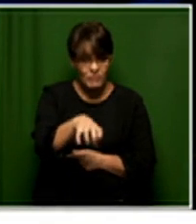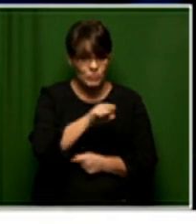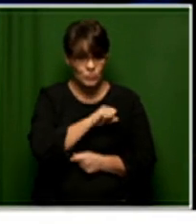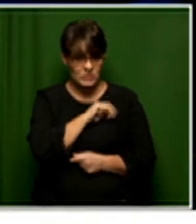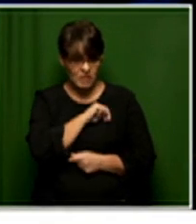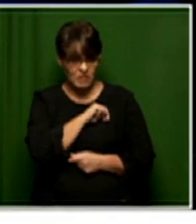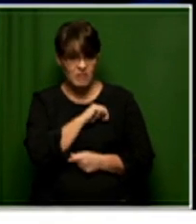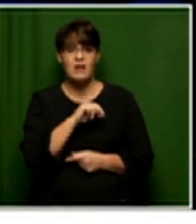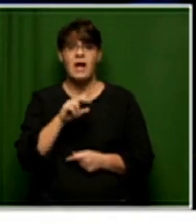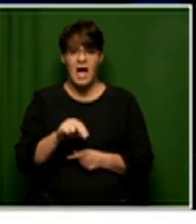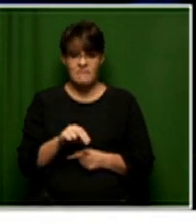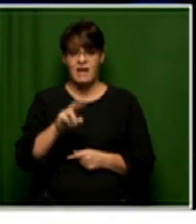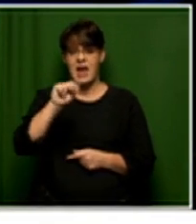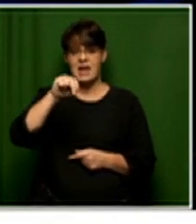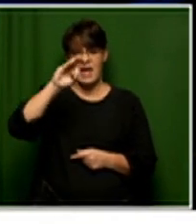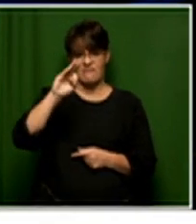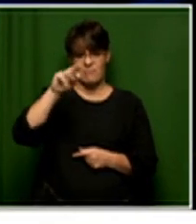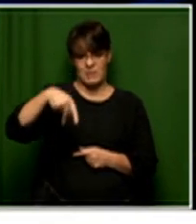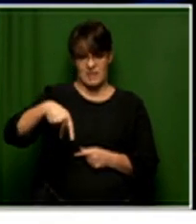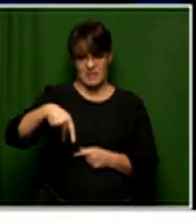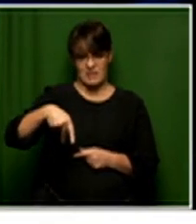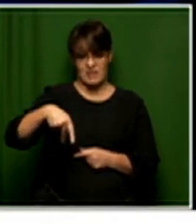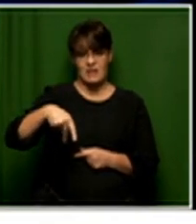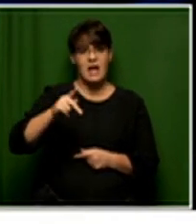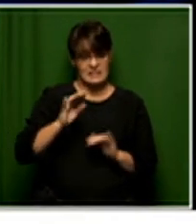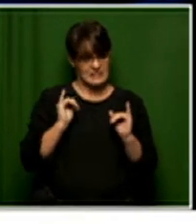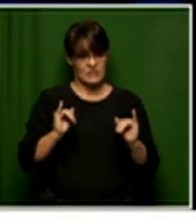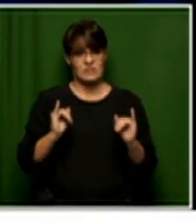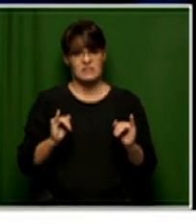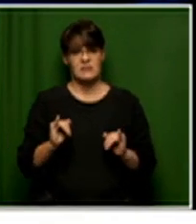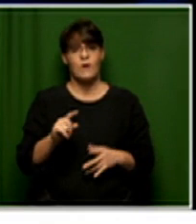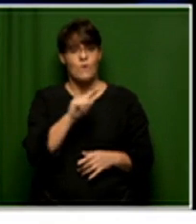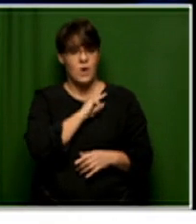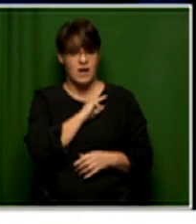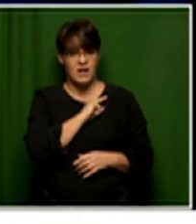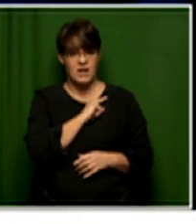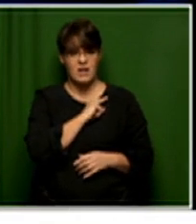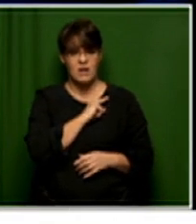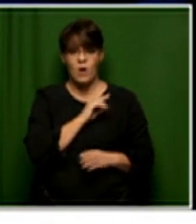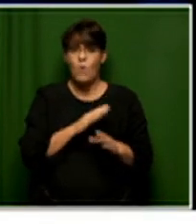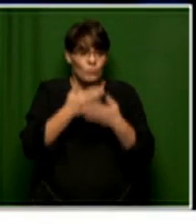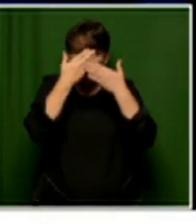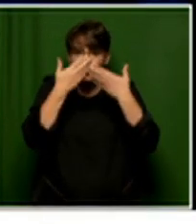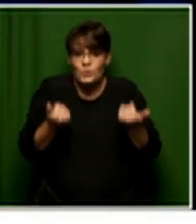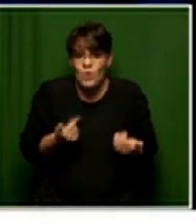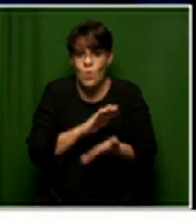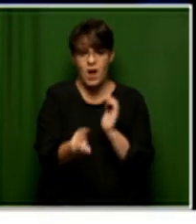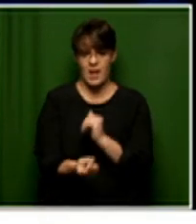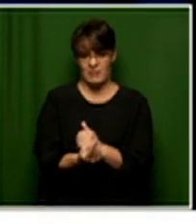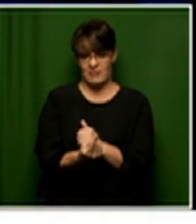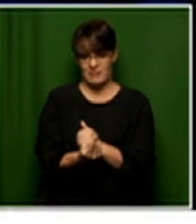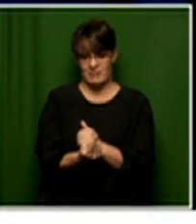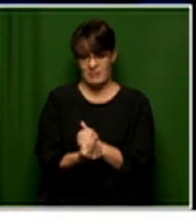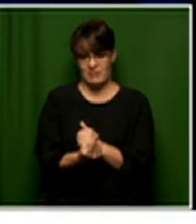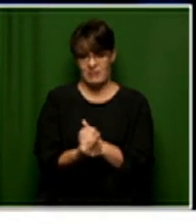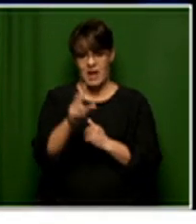mainly, the issue of the NFP is a serious one for me, because we don't know what is going to happen